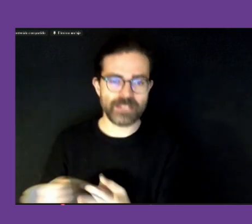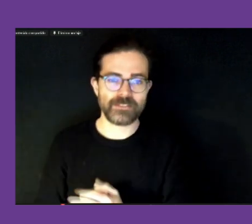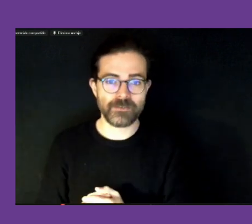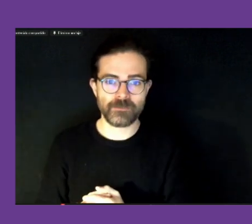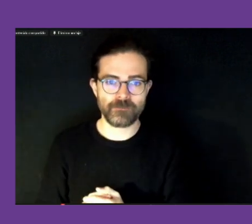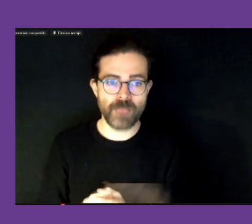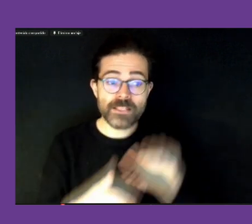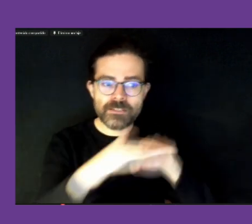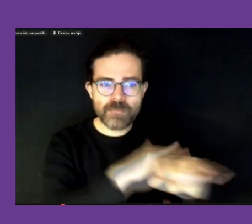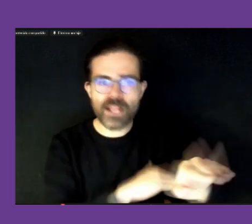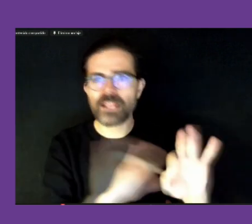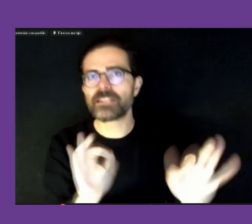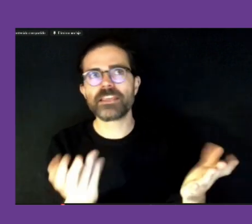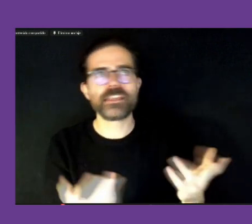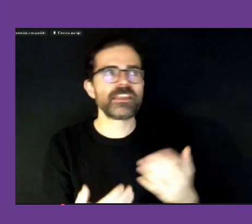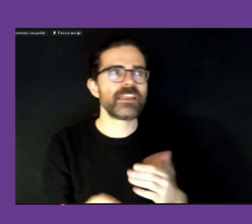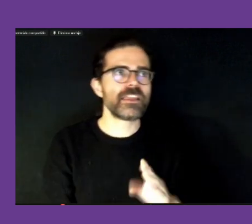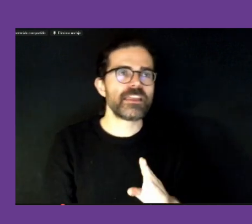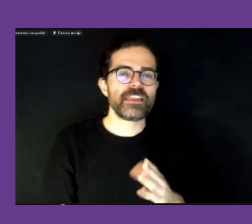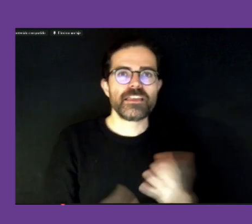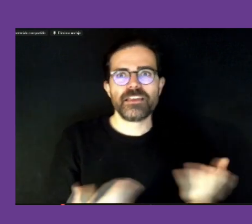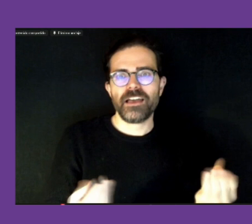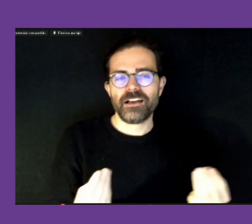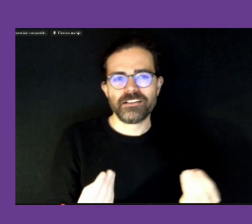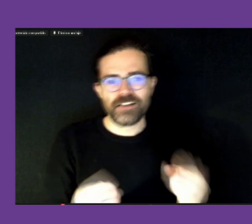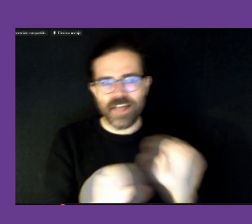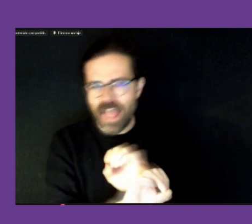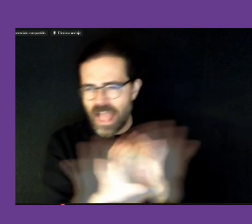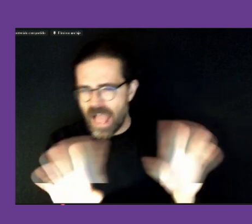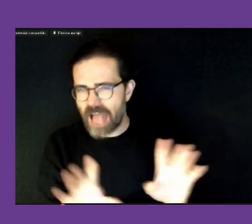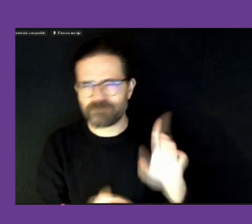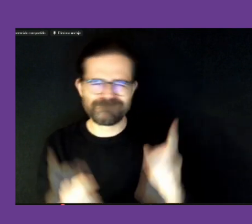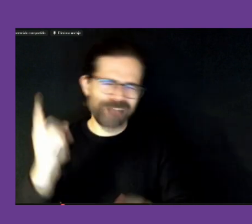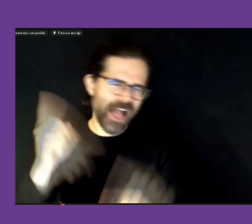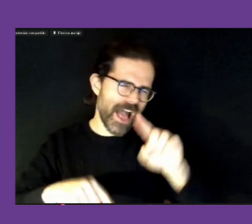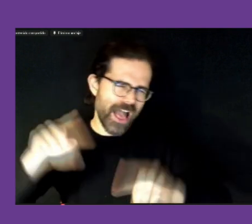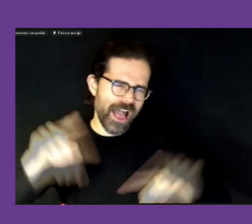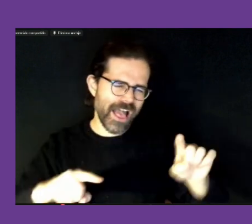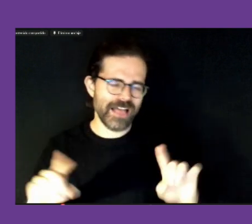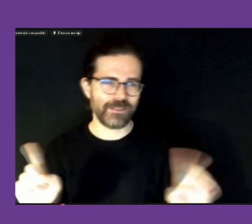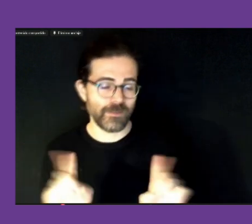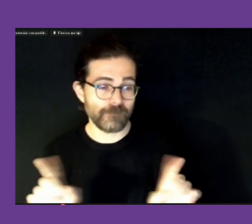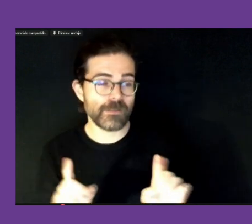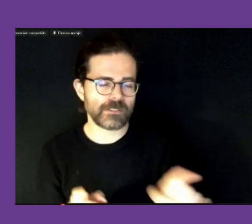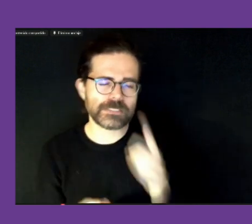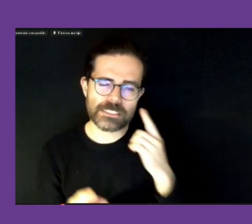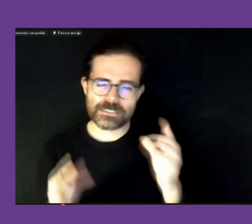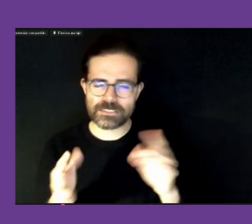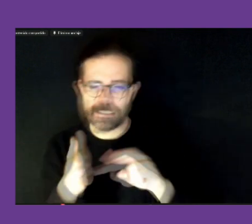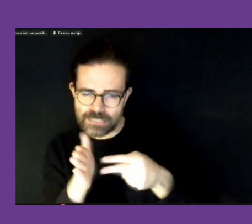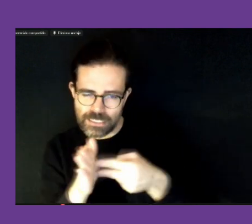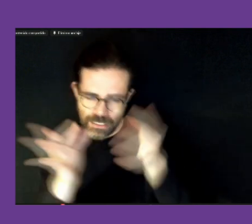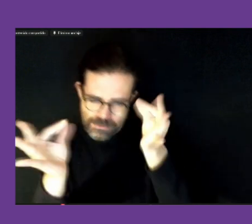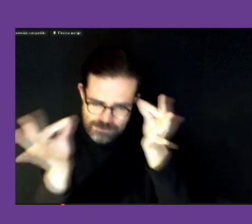range of grays in between, and standards help us to really identify the technical details that industry,